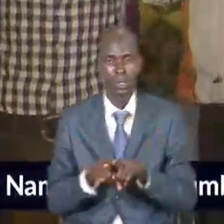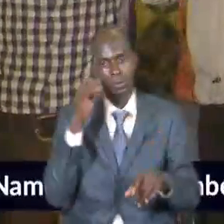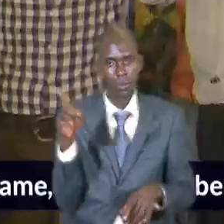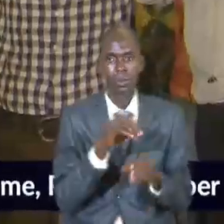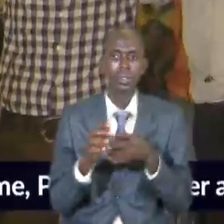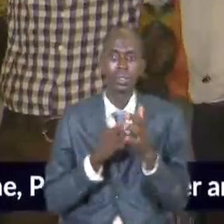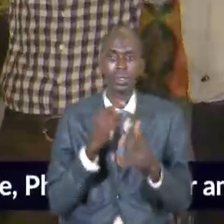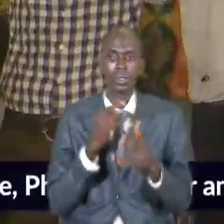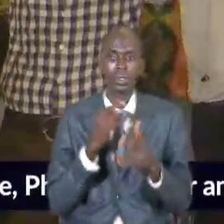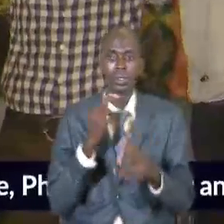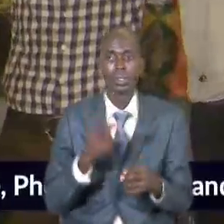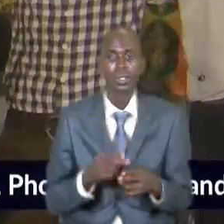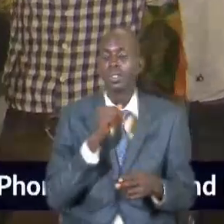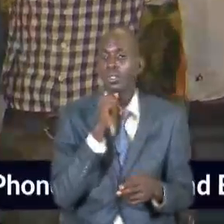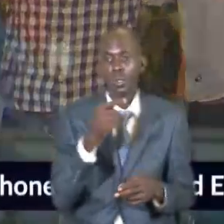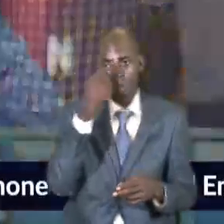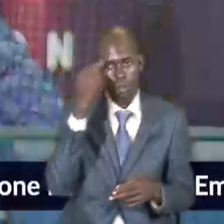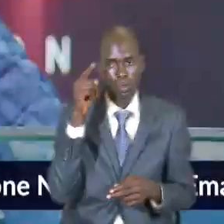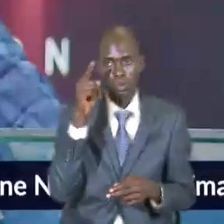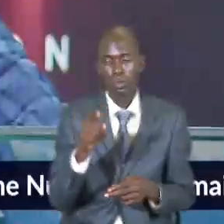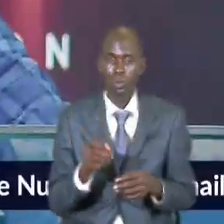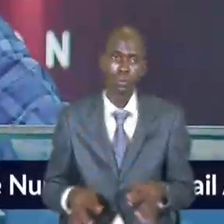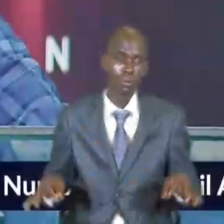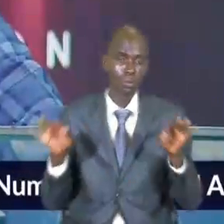Not by marriage, by grace.